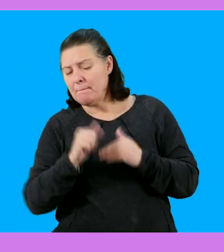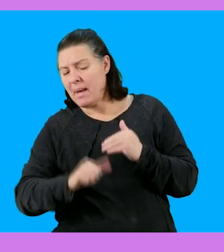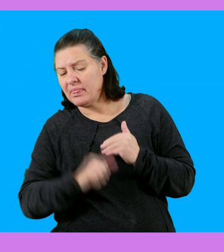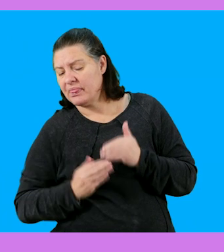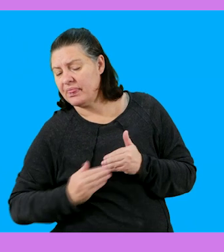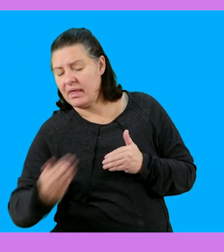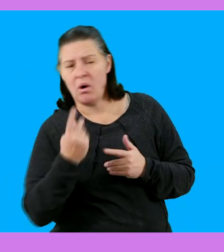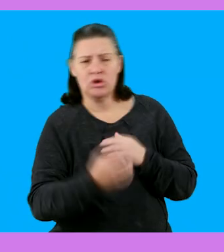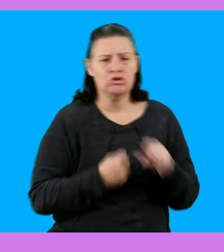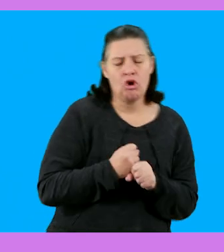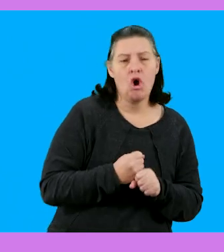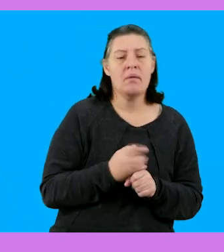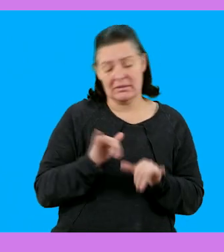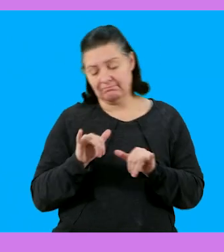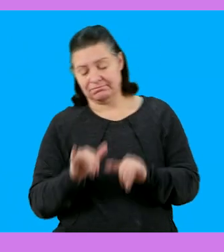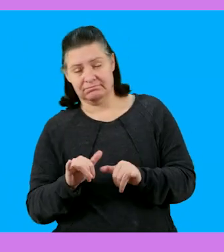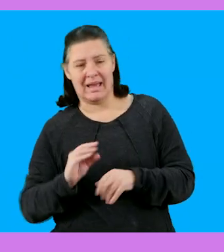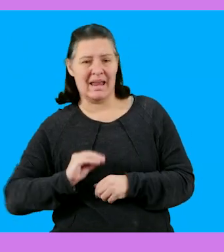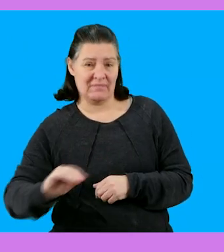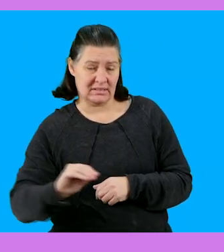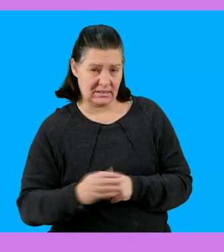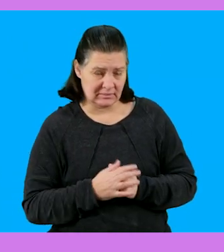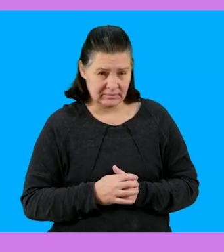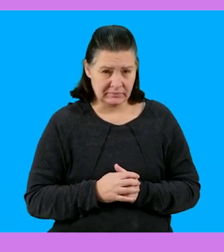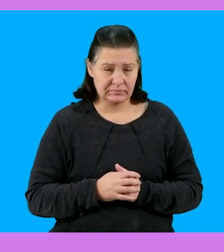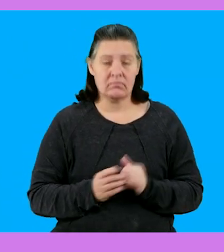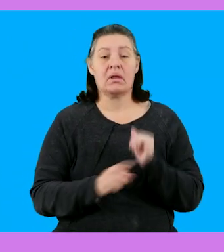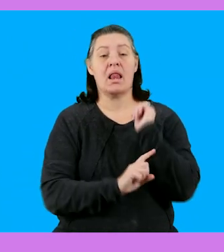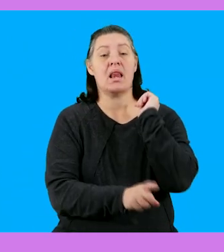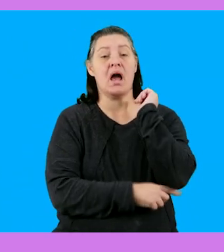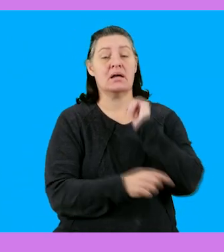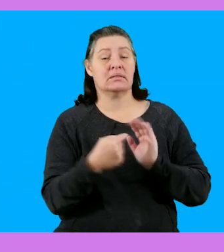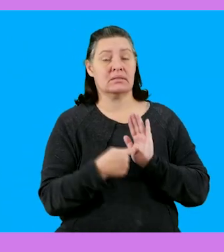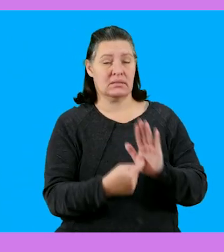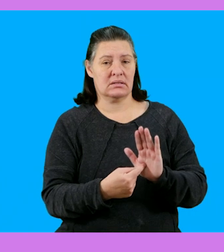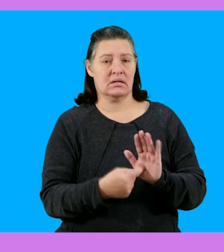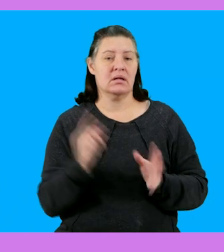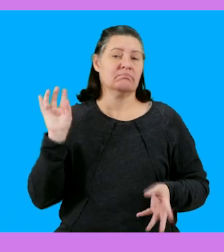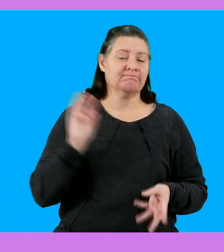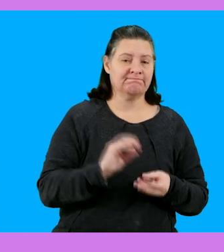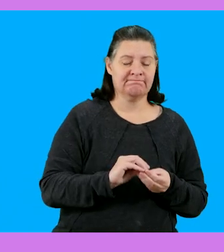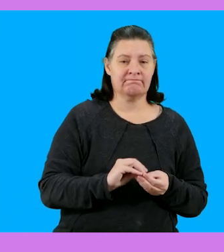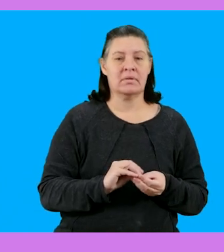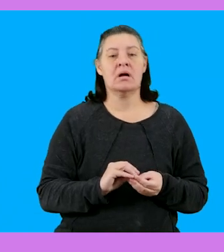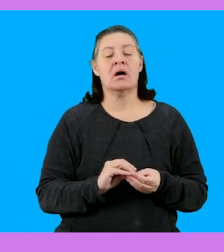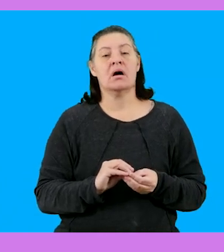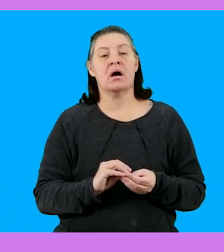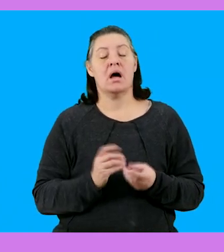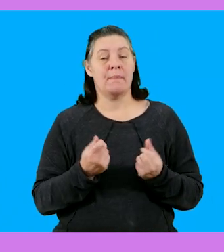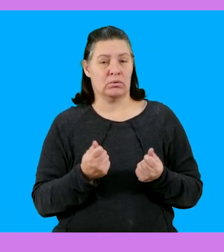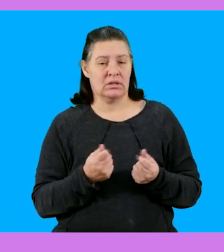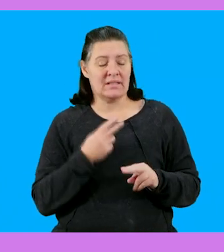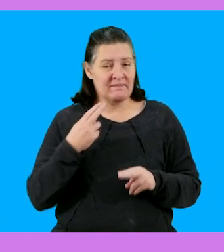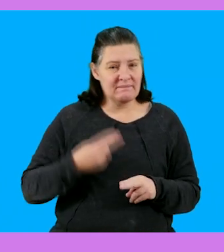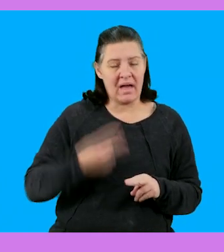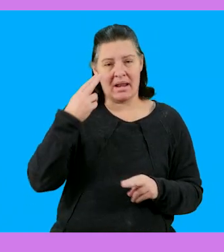right? The length of time for which the money is invested. All right, and then last I indicated here, accumulated or total amount.